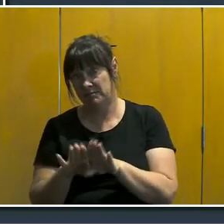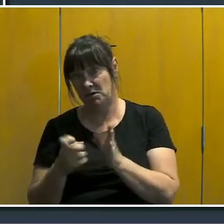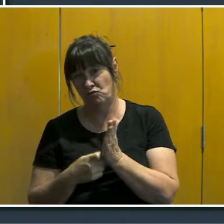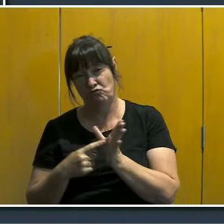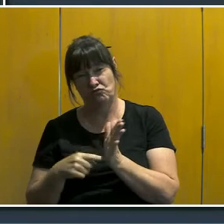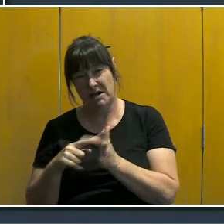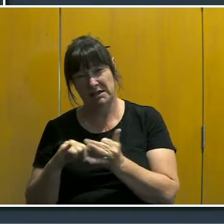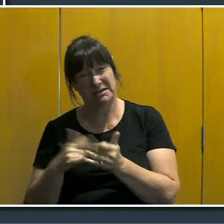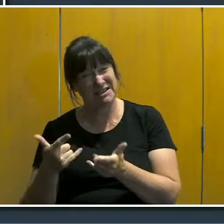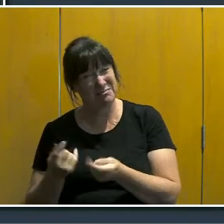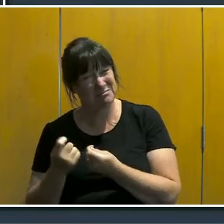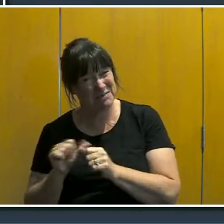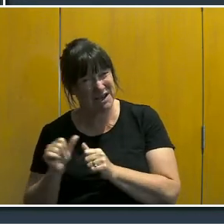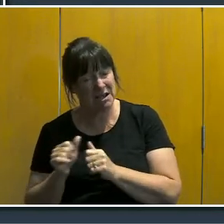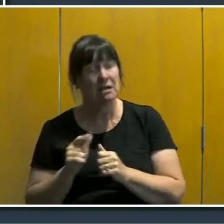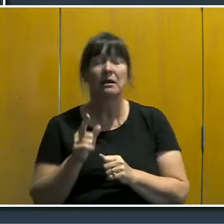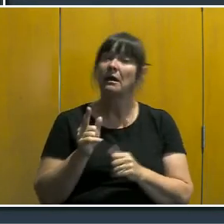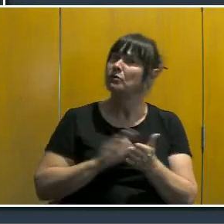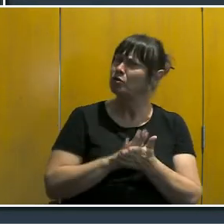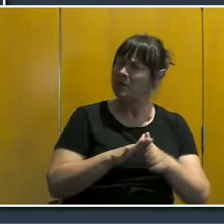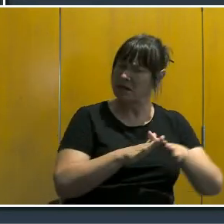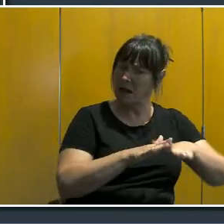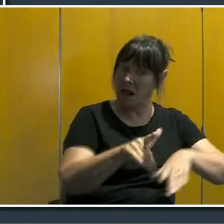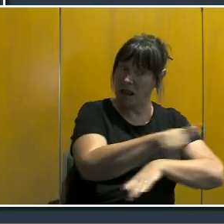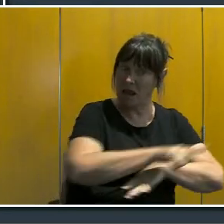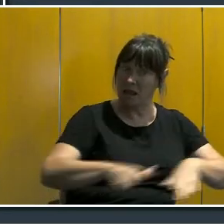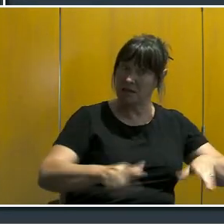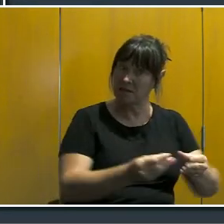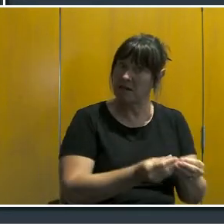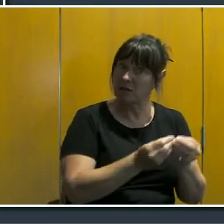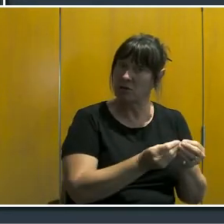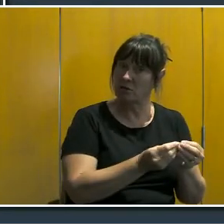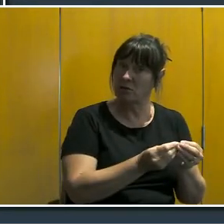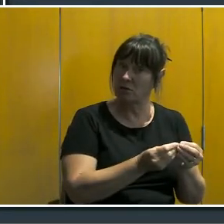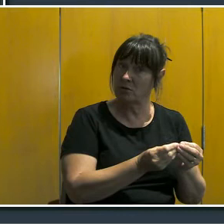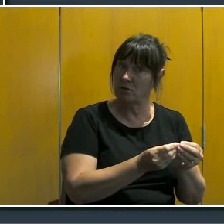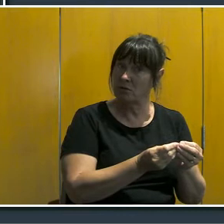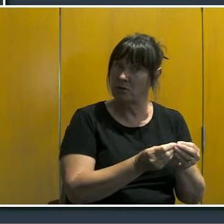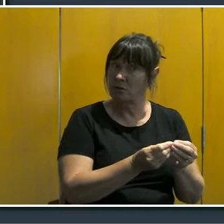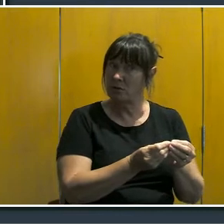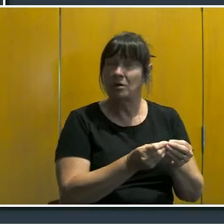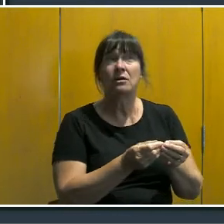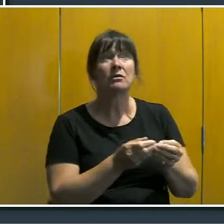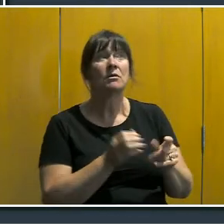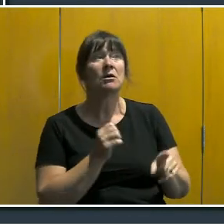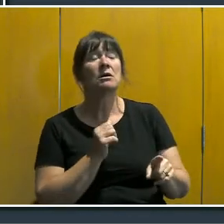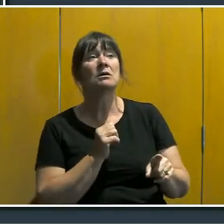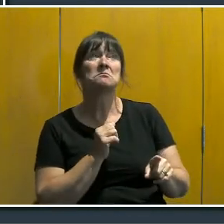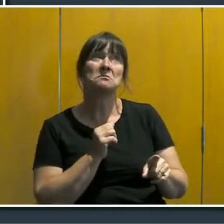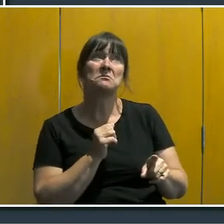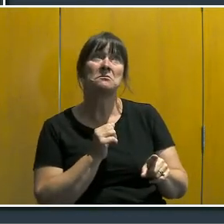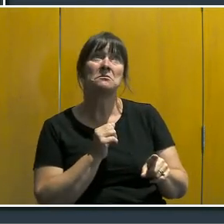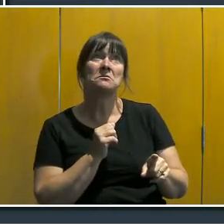You're talking about land value? That's, I think there's anomalies there as well,